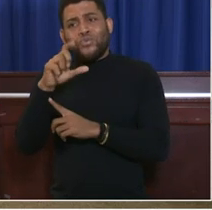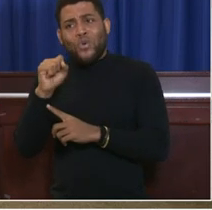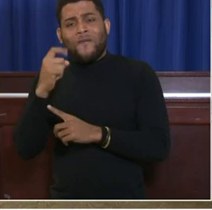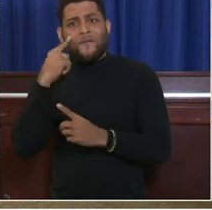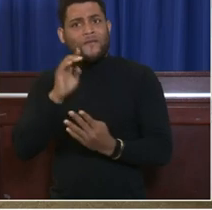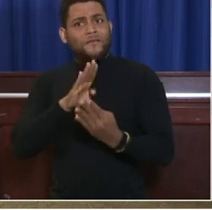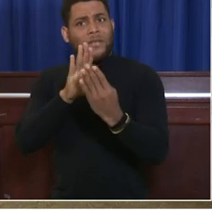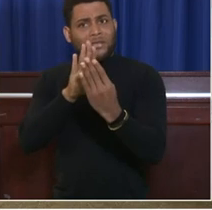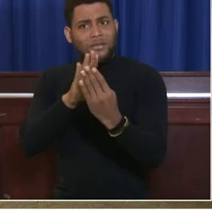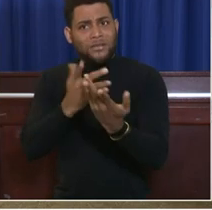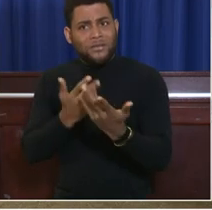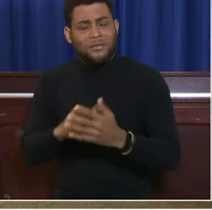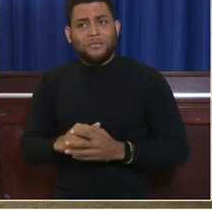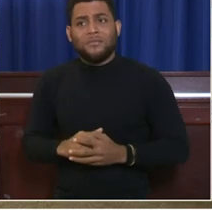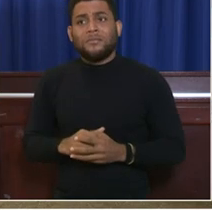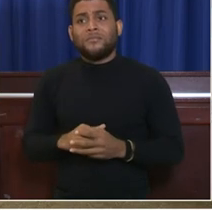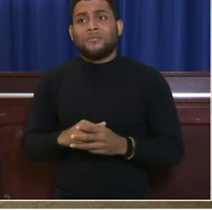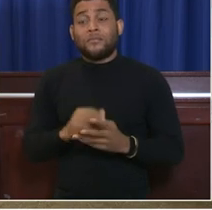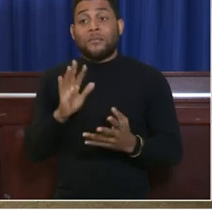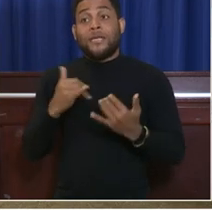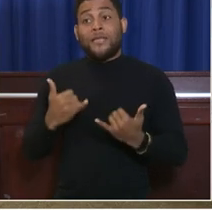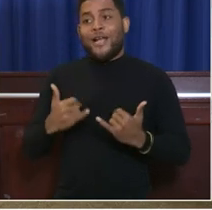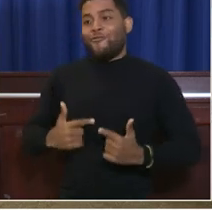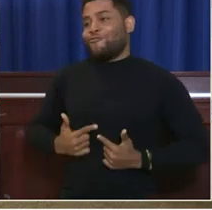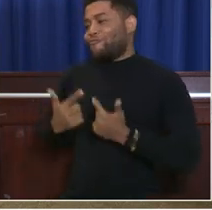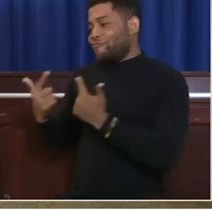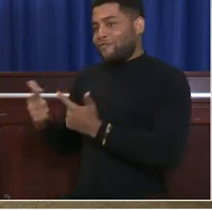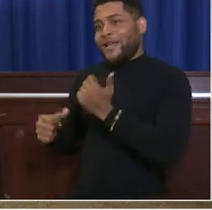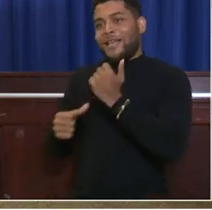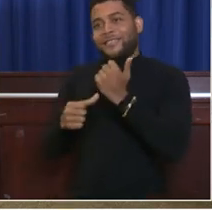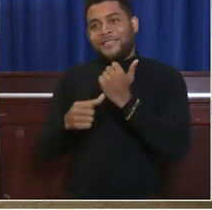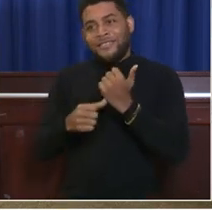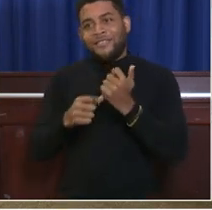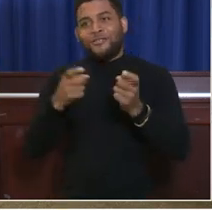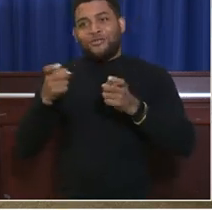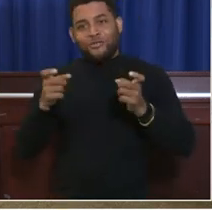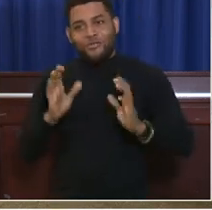With that, I recognize the Assistant Director in charge.